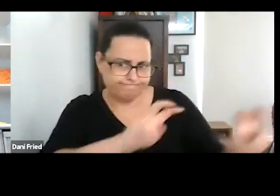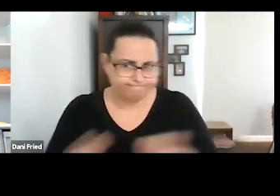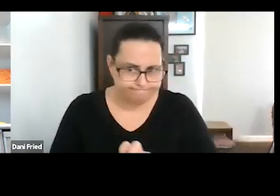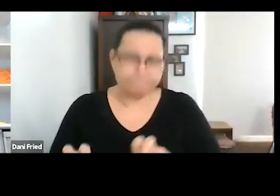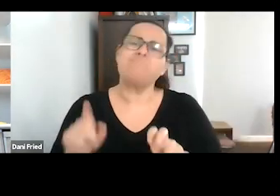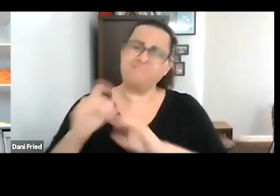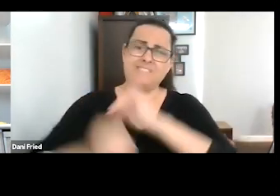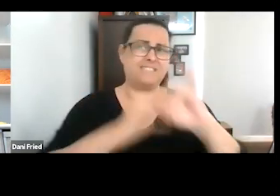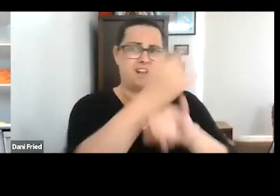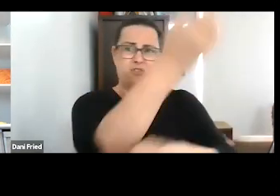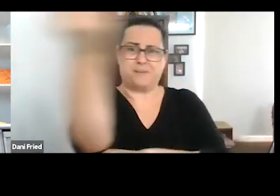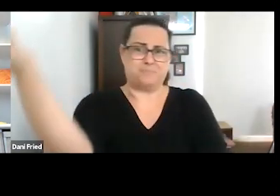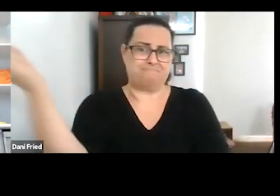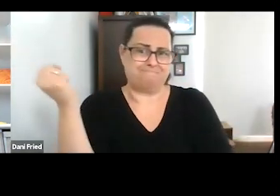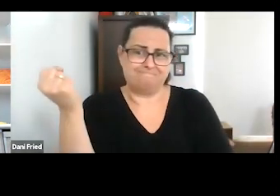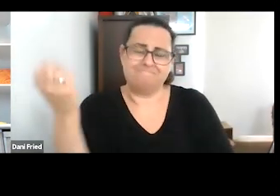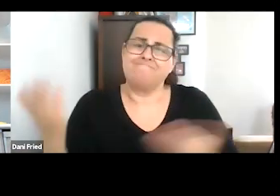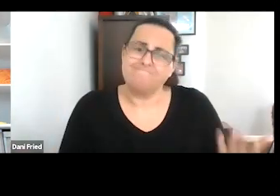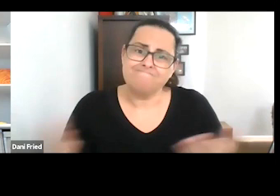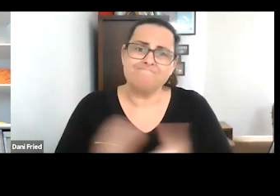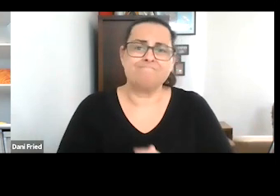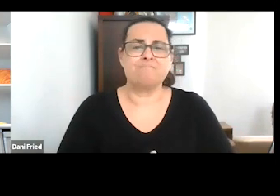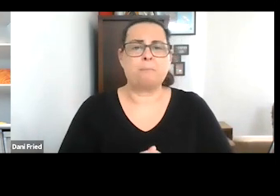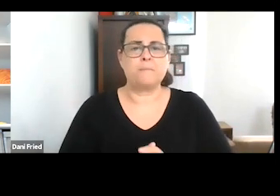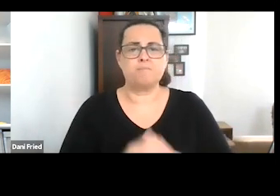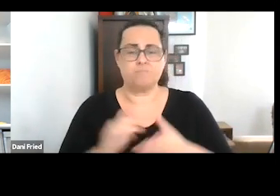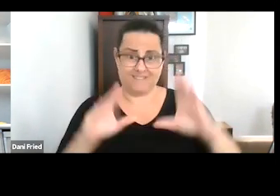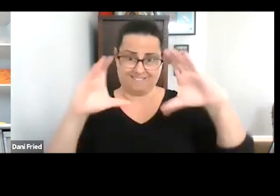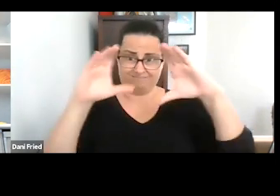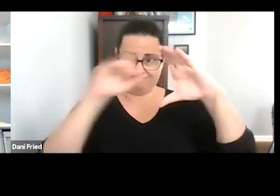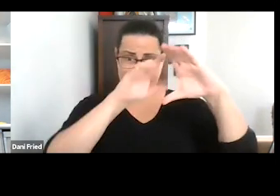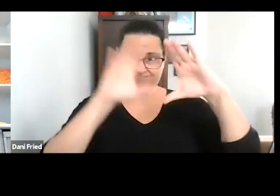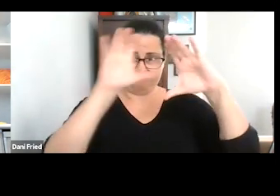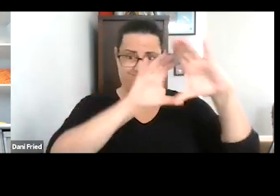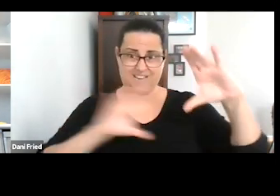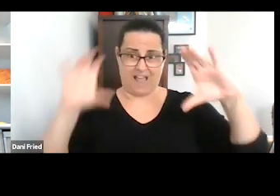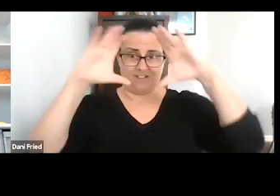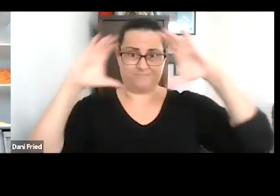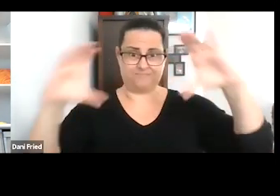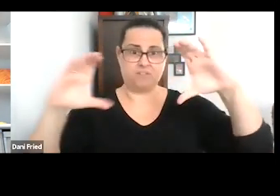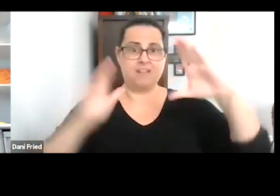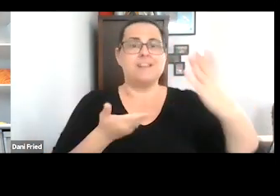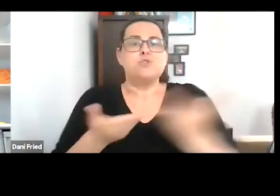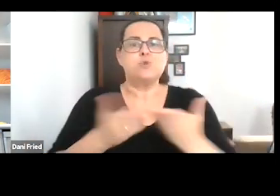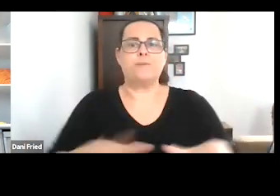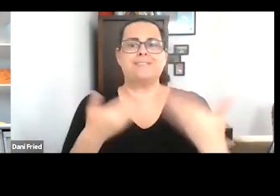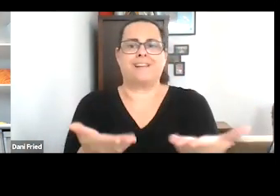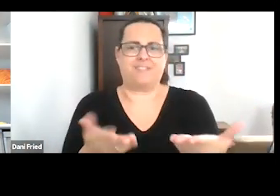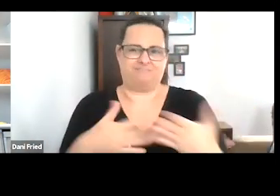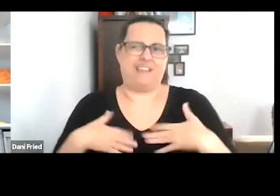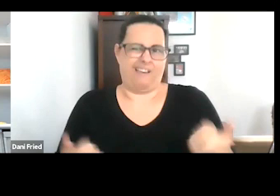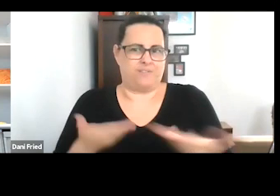international problem. And as you can see in the cloud over there, service delivery or health